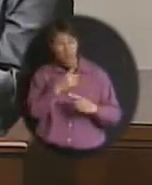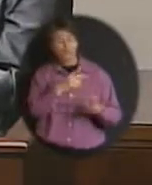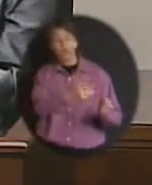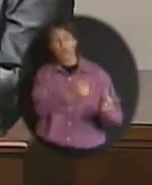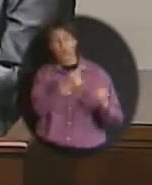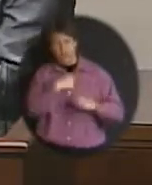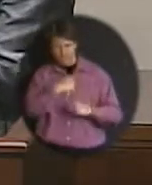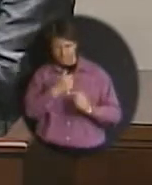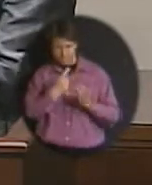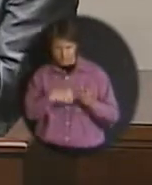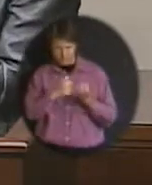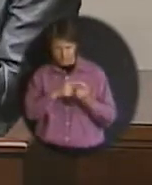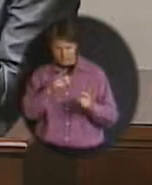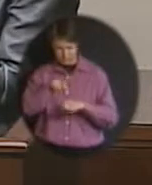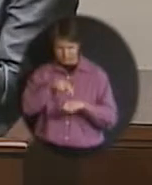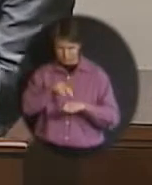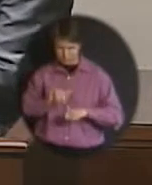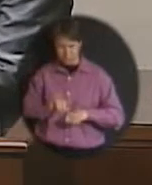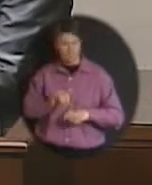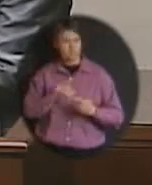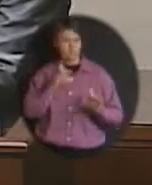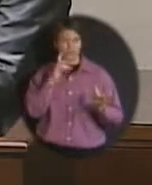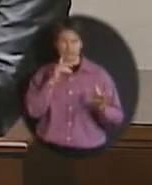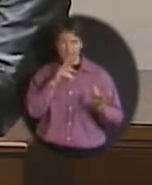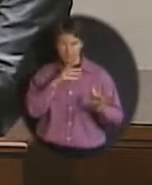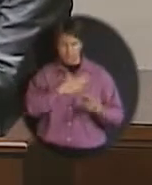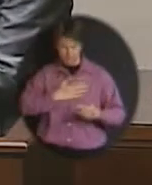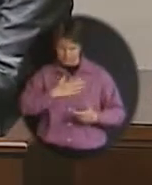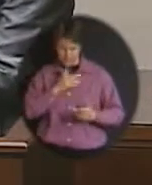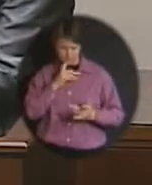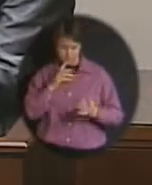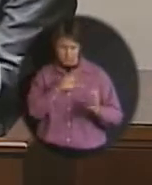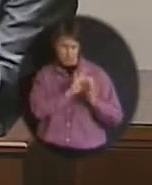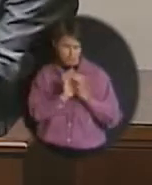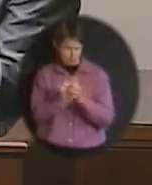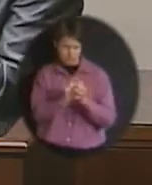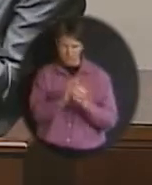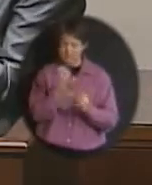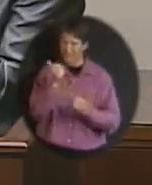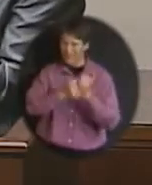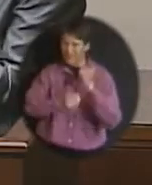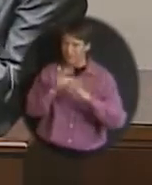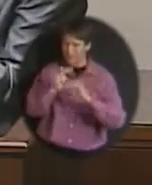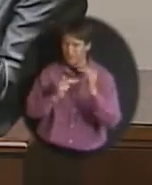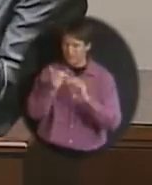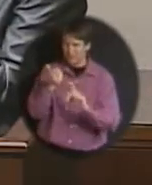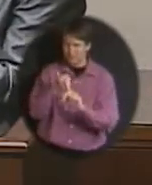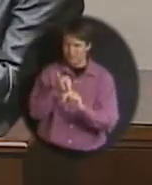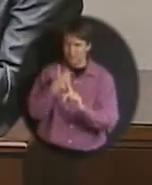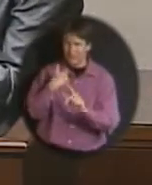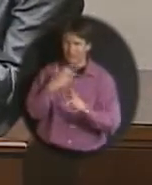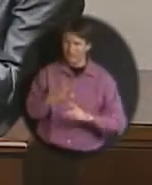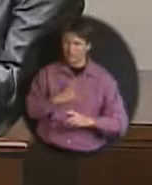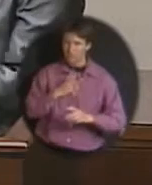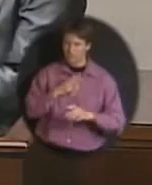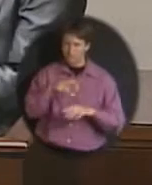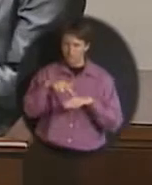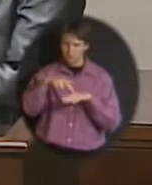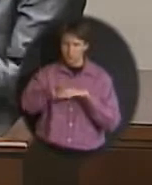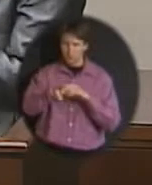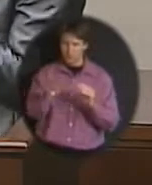collaboratively. Okay, there's a referral form. Every building has a formalized kind of refer to the office for